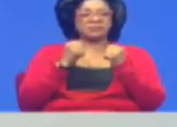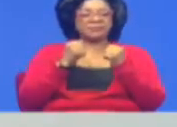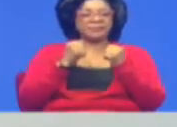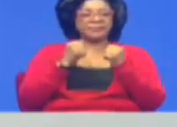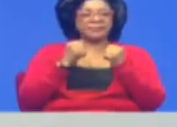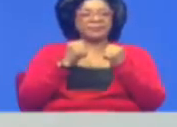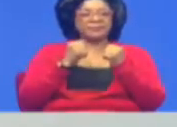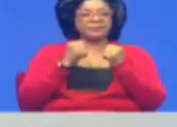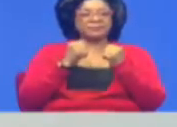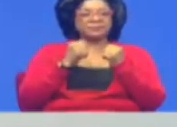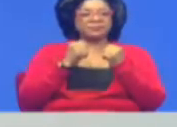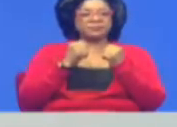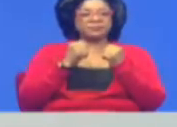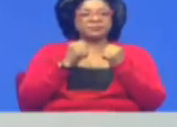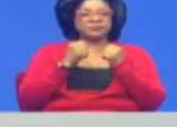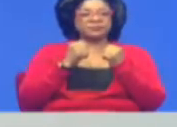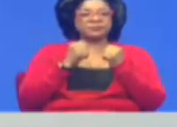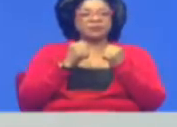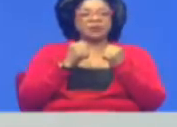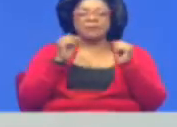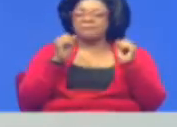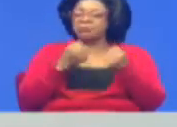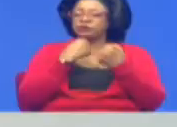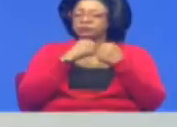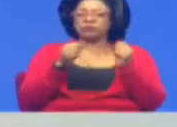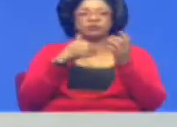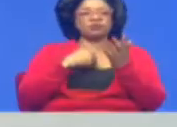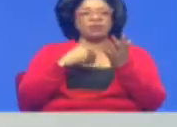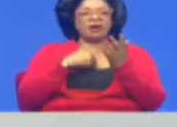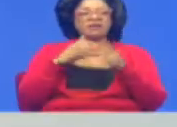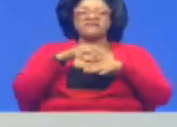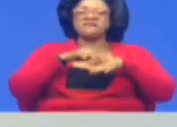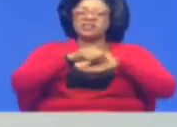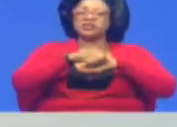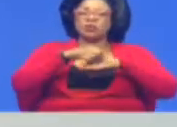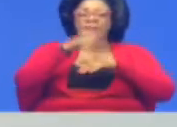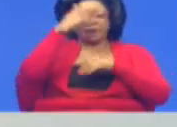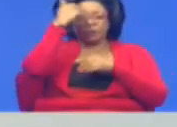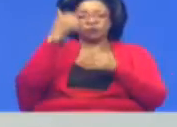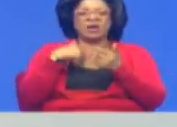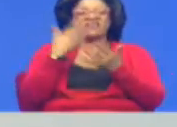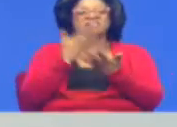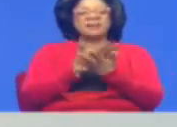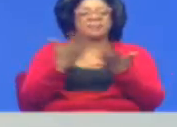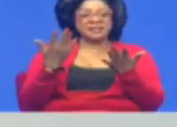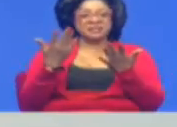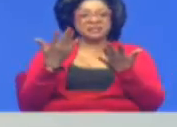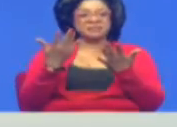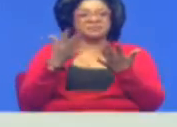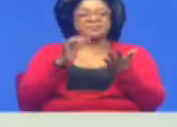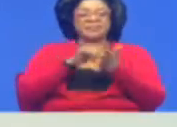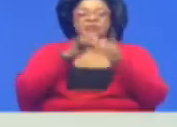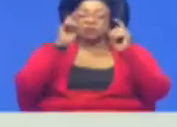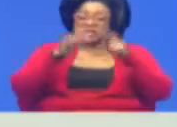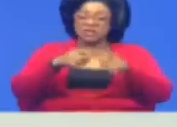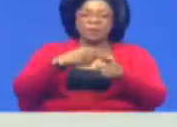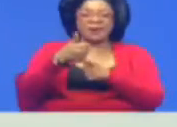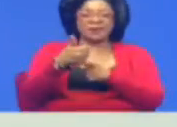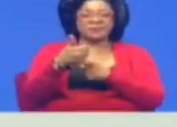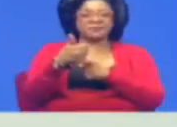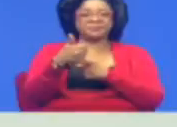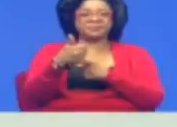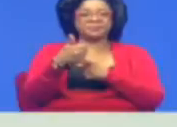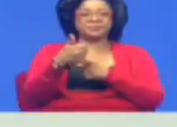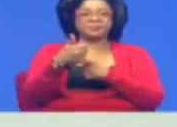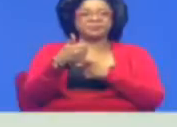And we may not be able also to have physiotherapy because there are some items that we buy. But for the